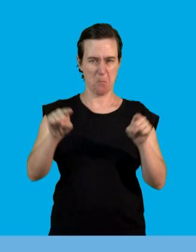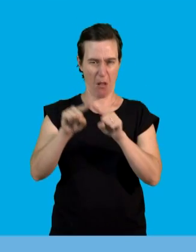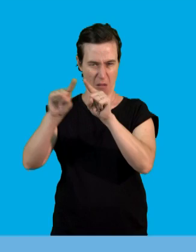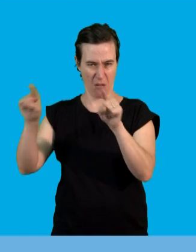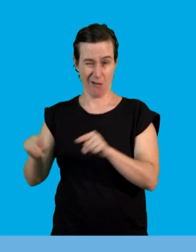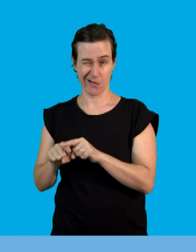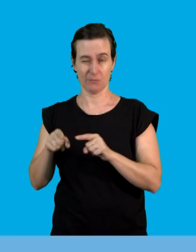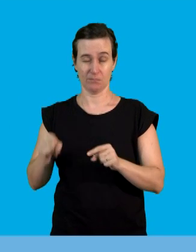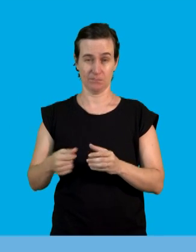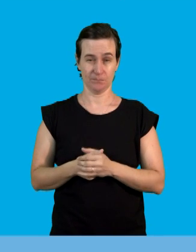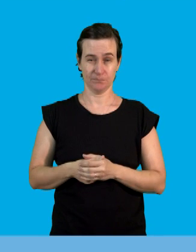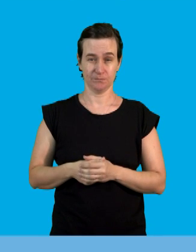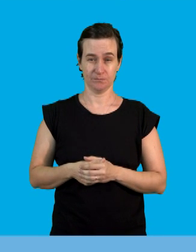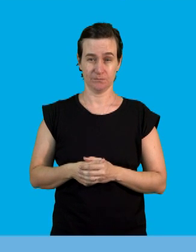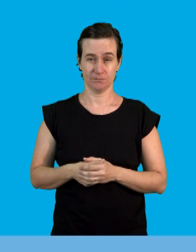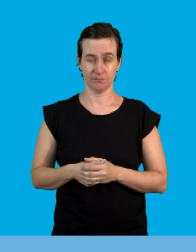blocks collide,